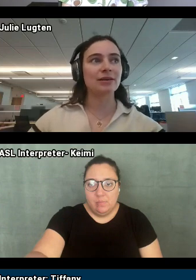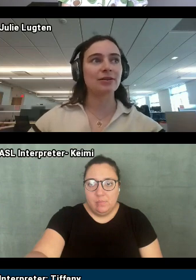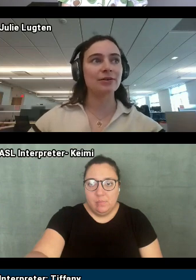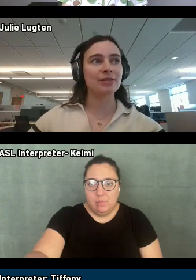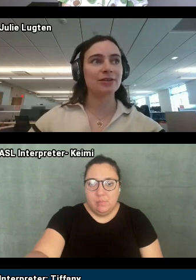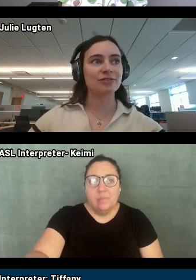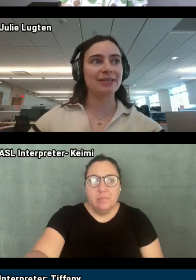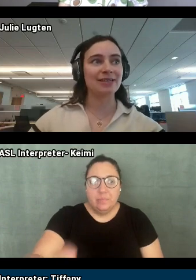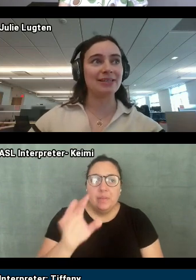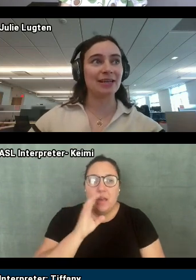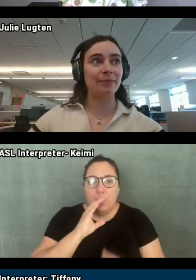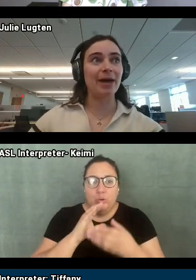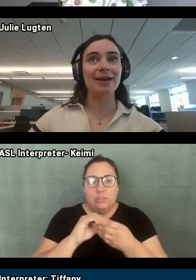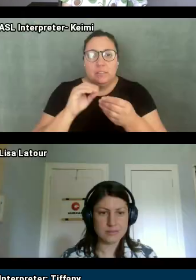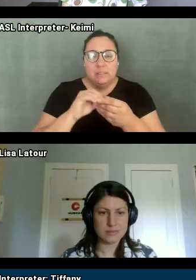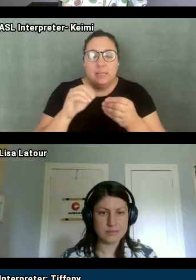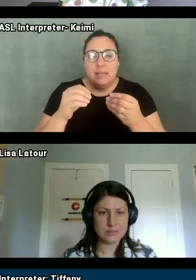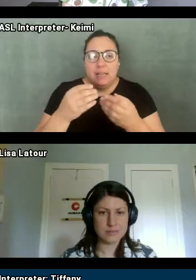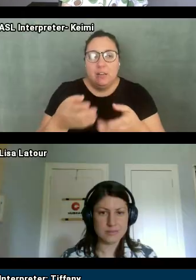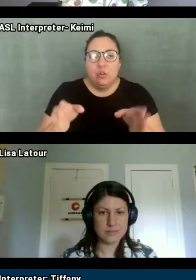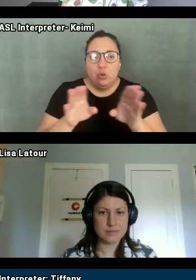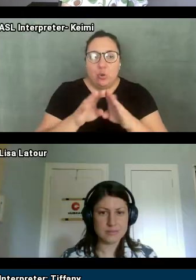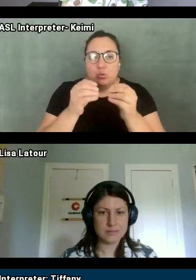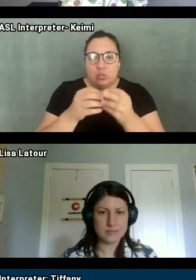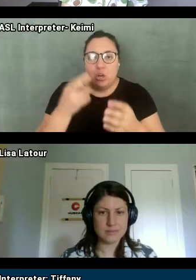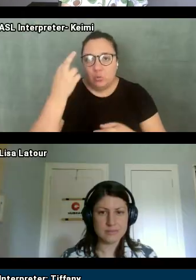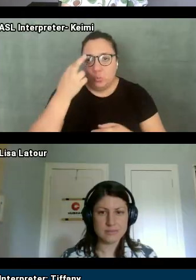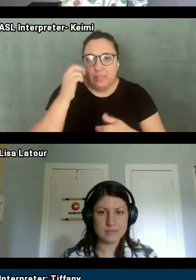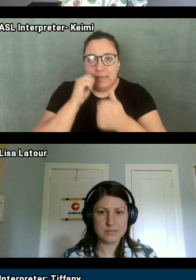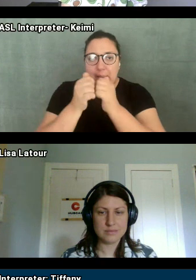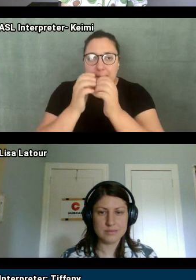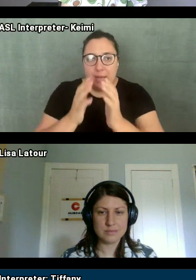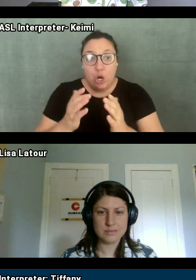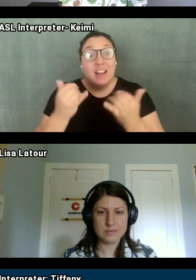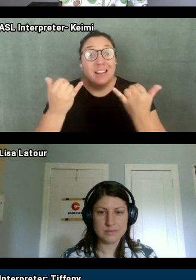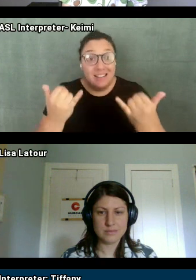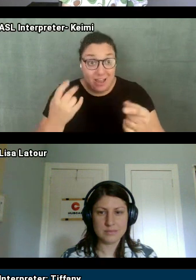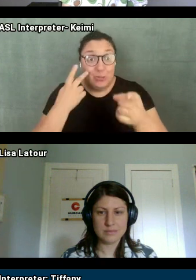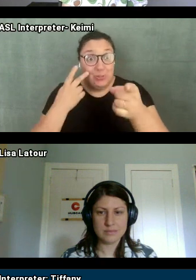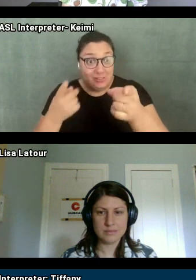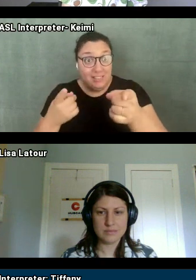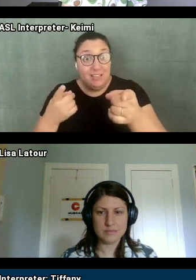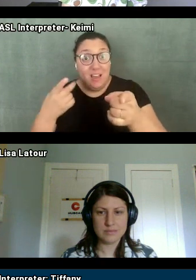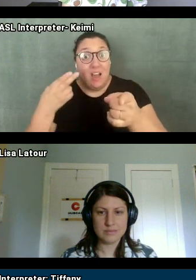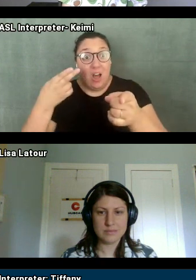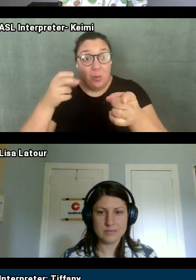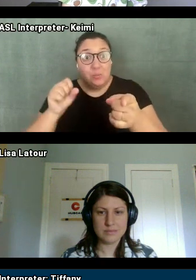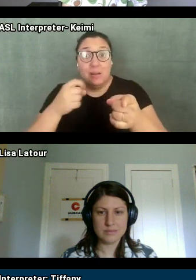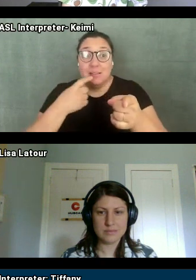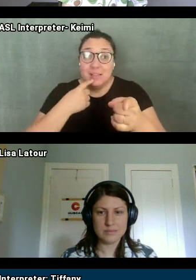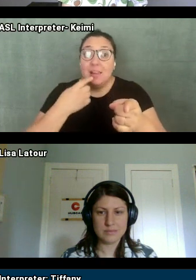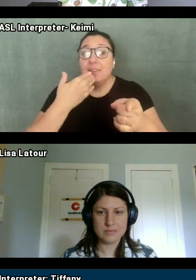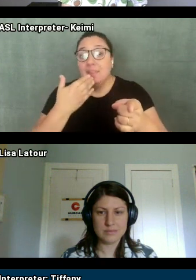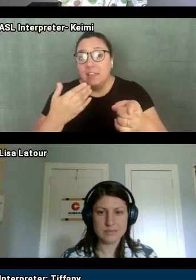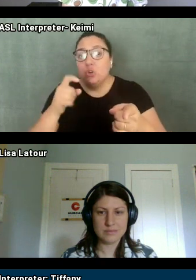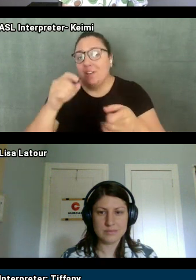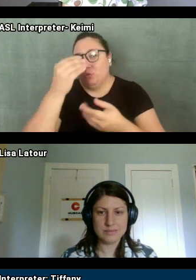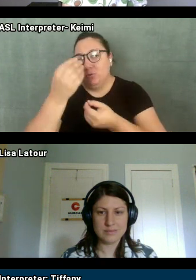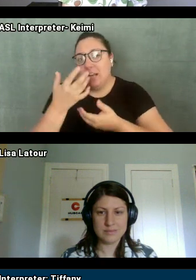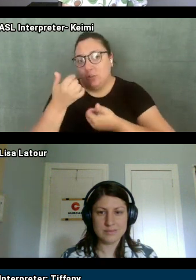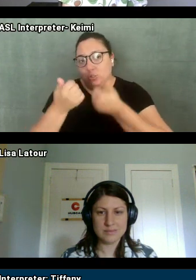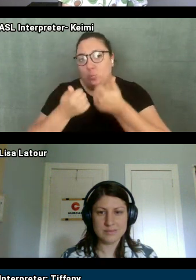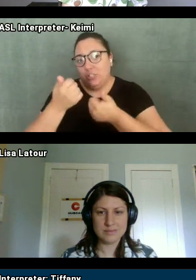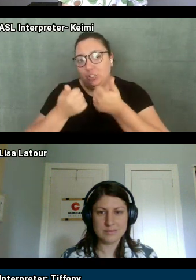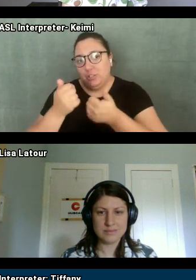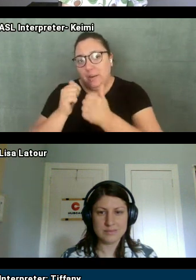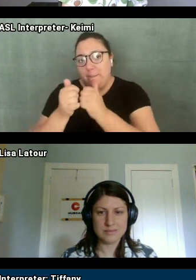I'll say the close lost reason is a competitor, and now we can see HubSpot saying, okay, thanks, you need to tell us which one.